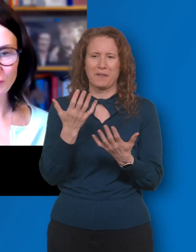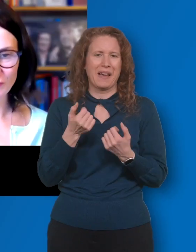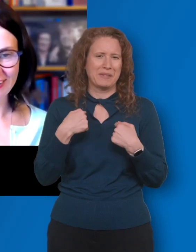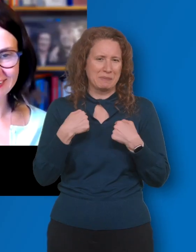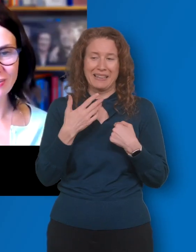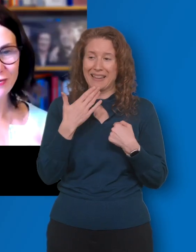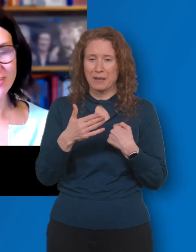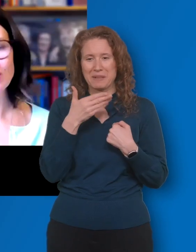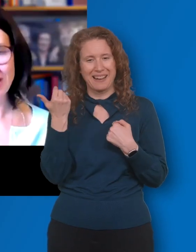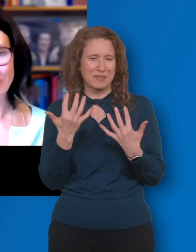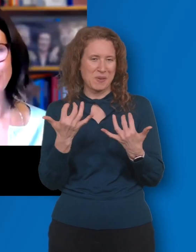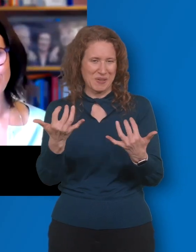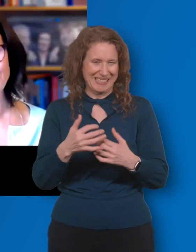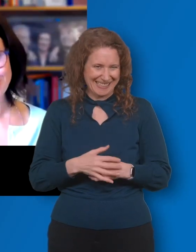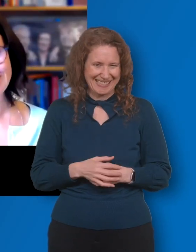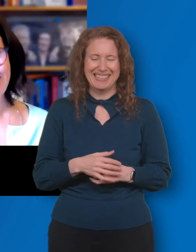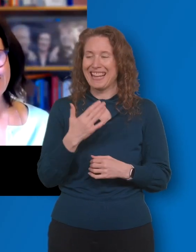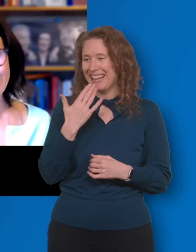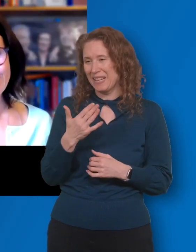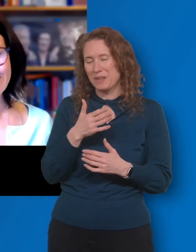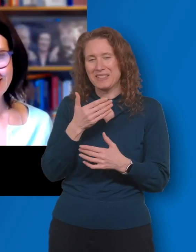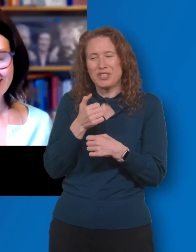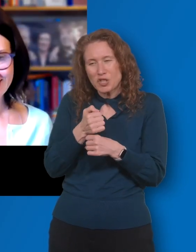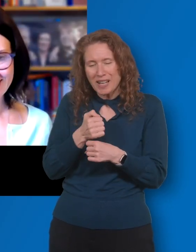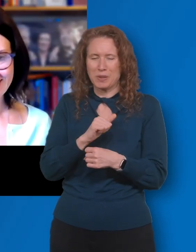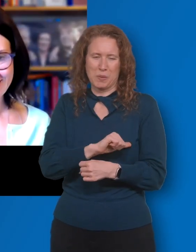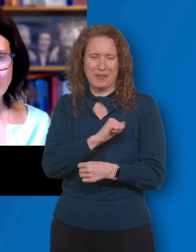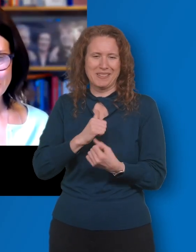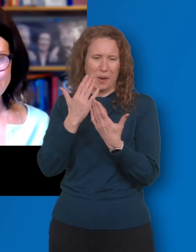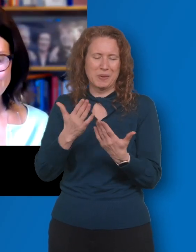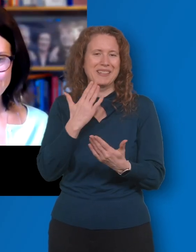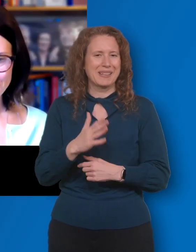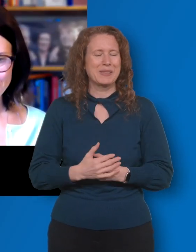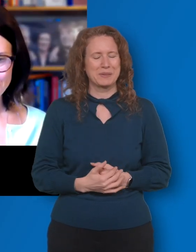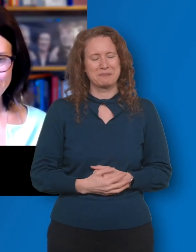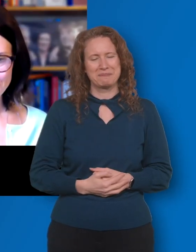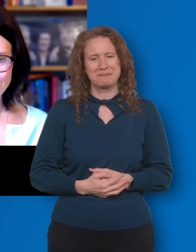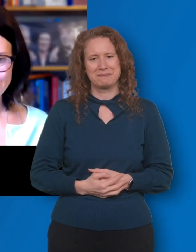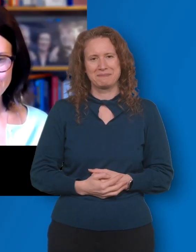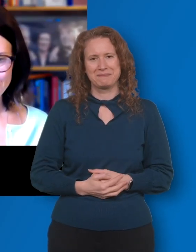genuine audience, and you such a genuine host. Thank you. Welcome.